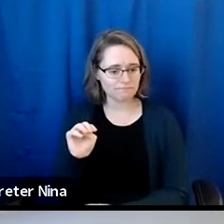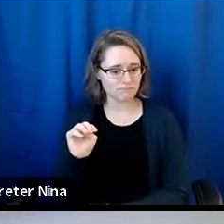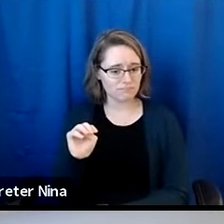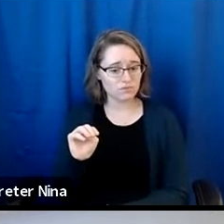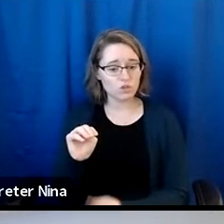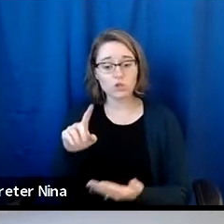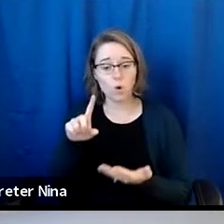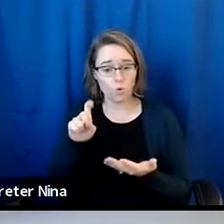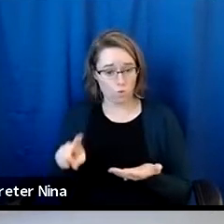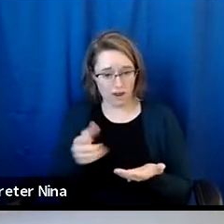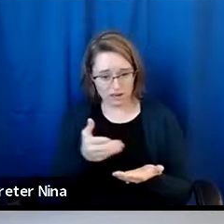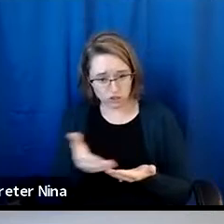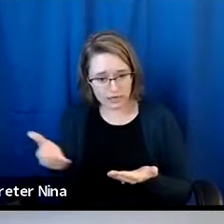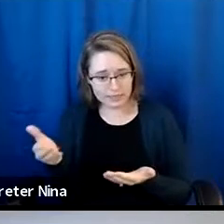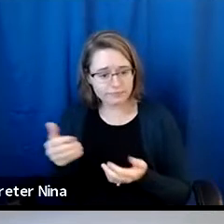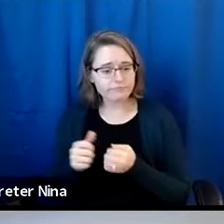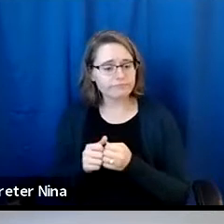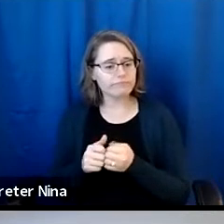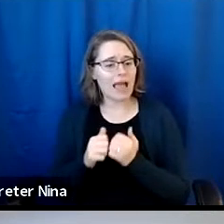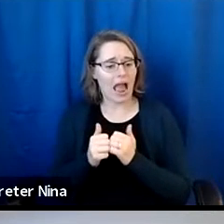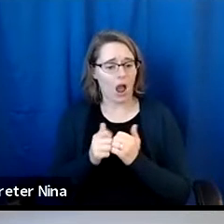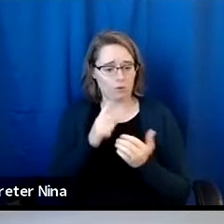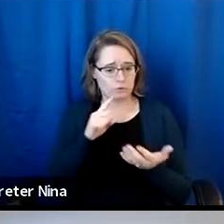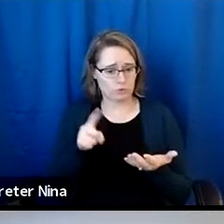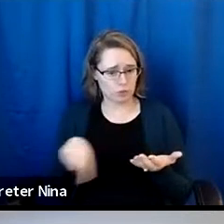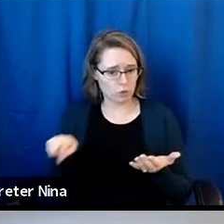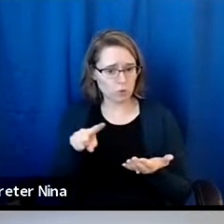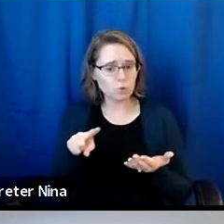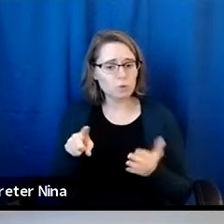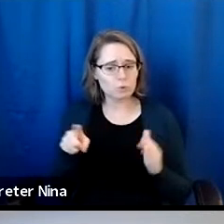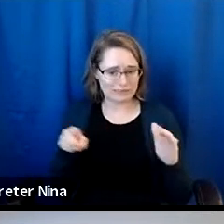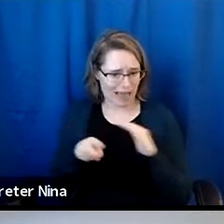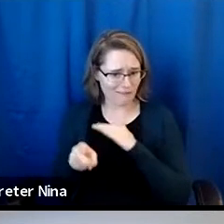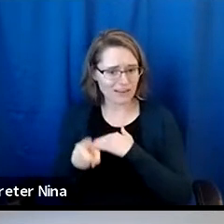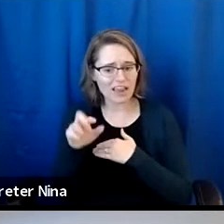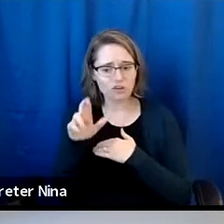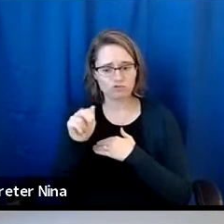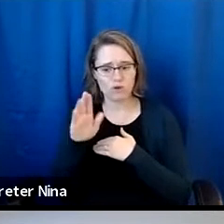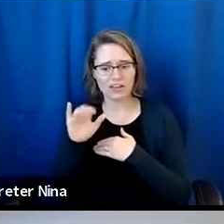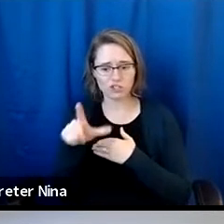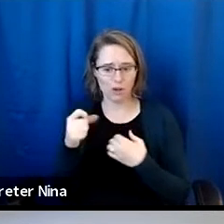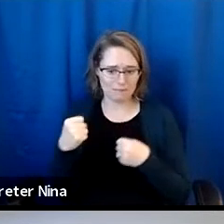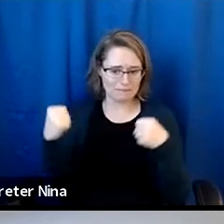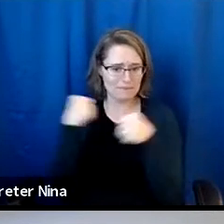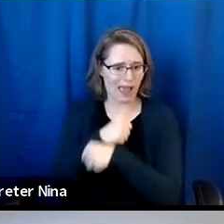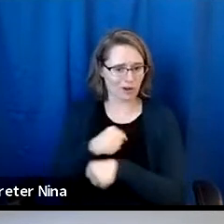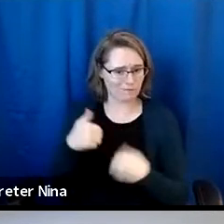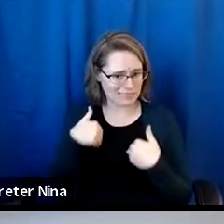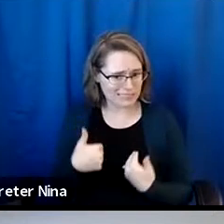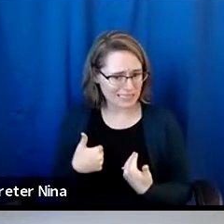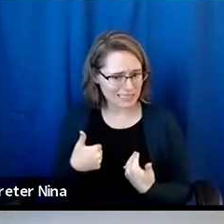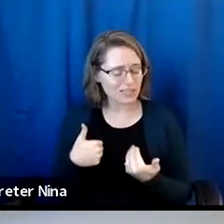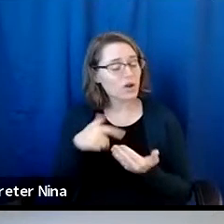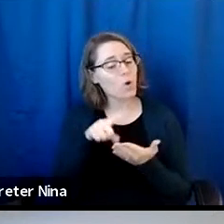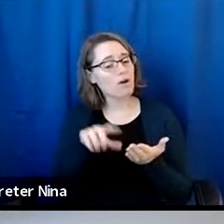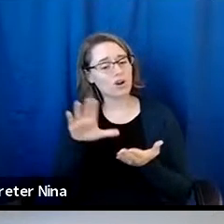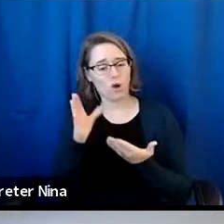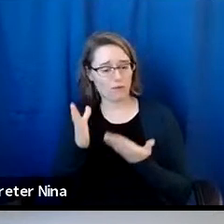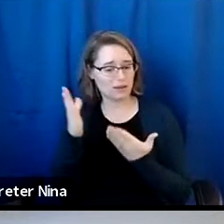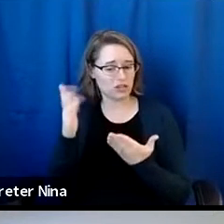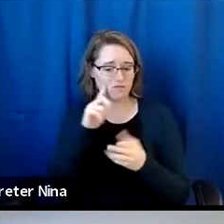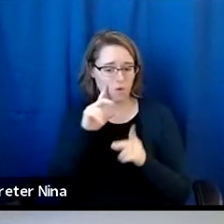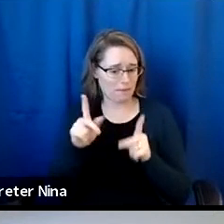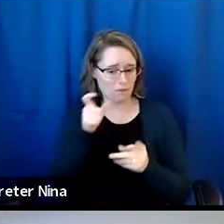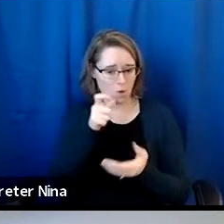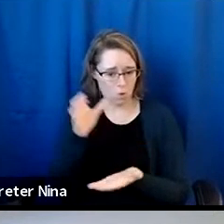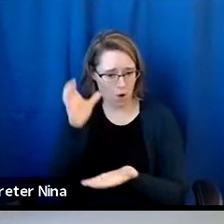question for you all is, how do you navigate racial battle fatigue? And what are your recommendations to folks who are listening